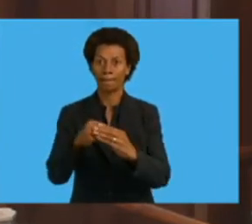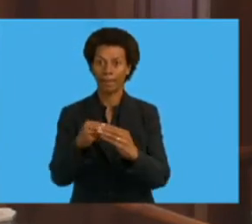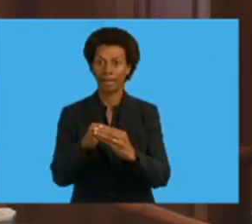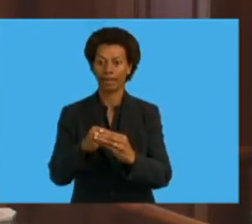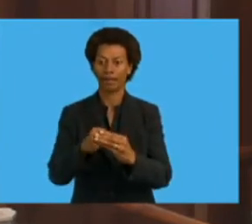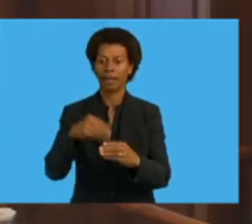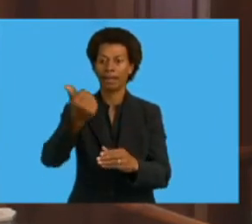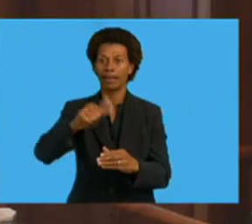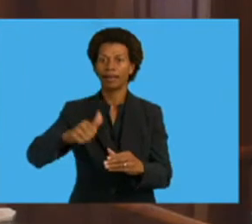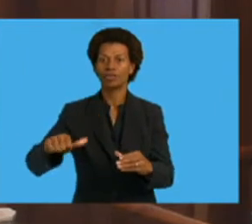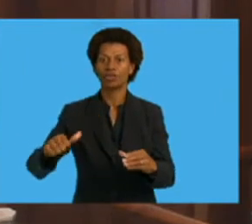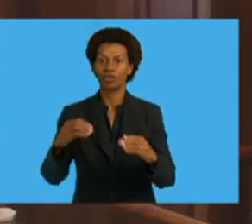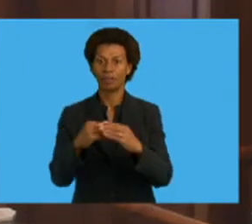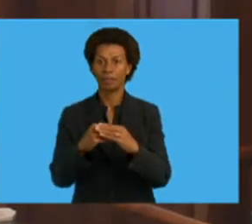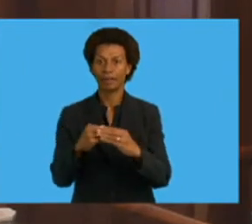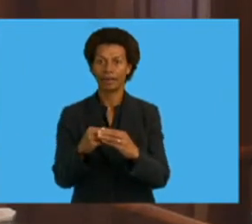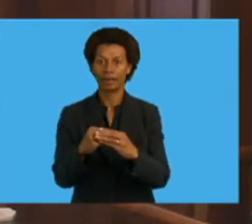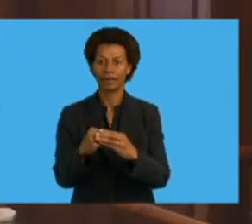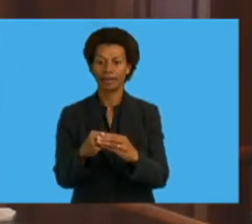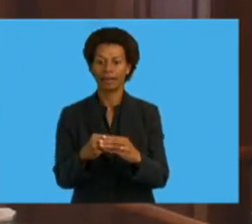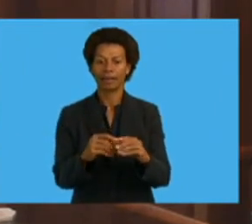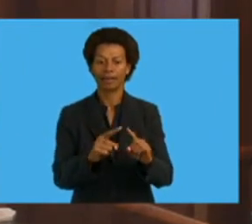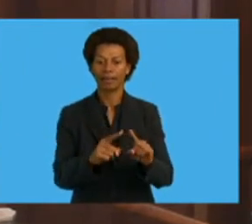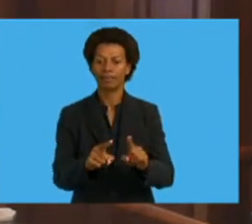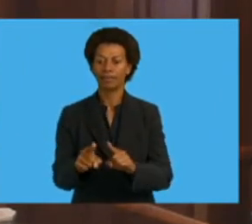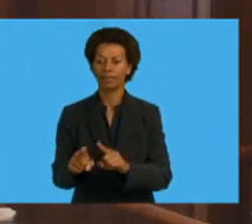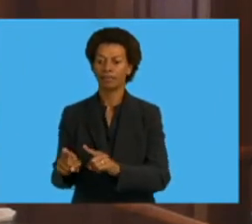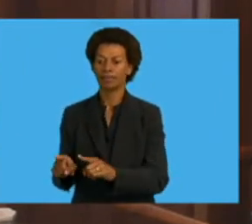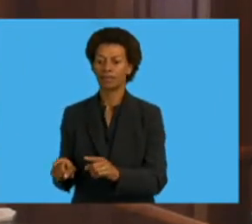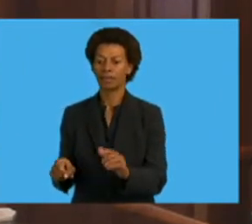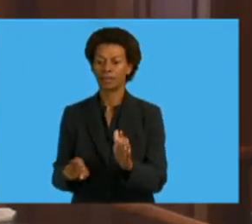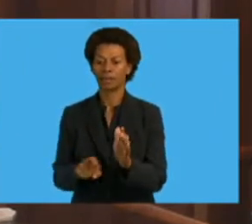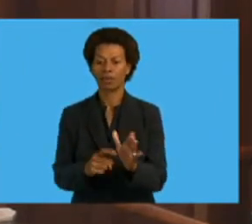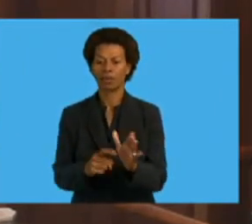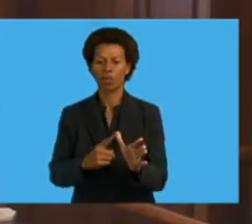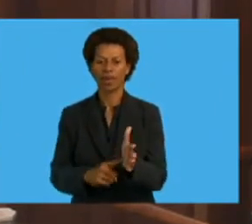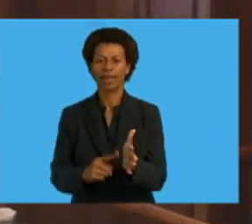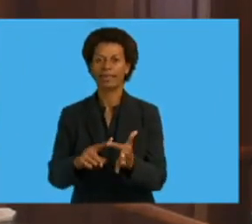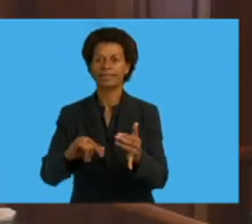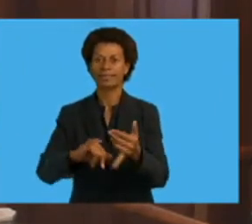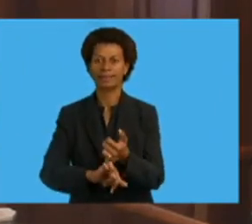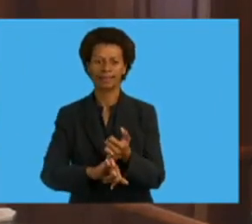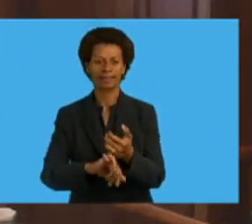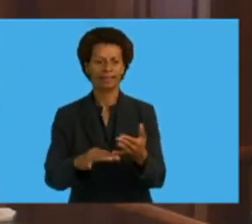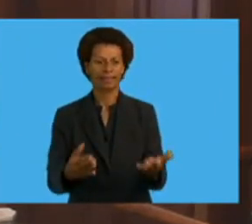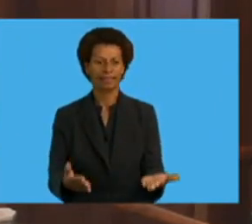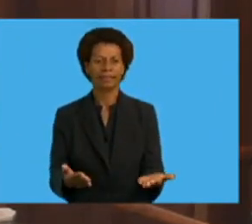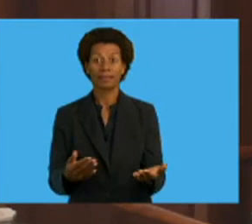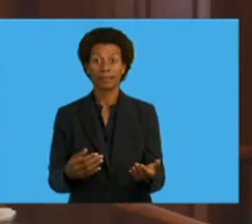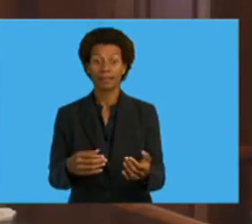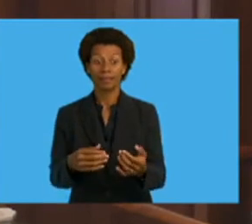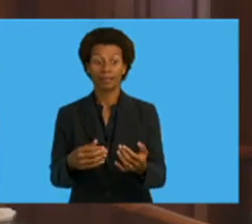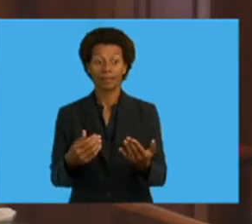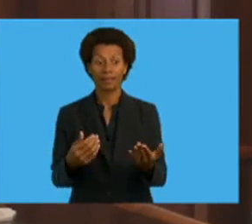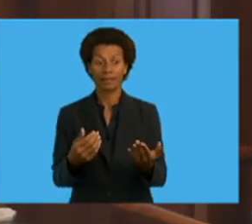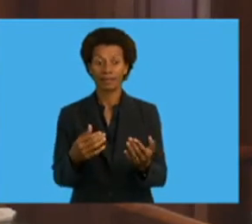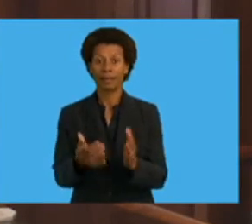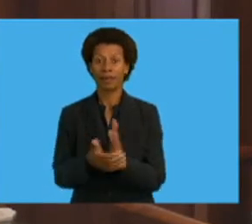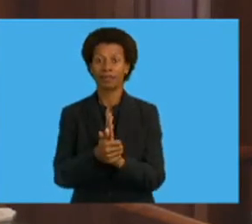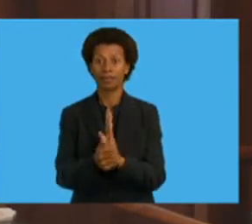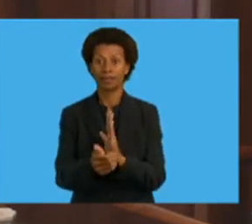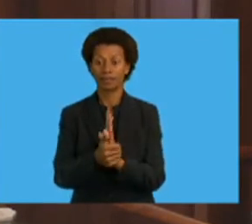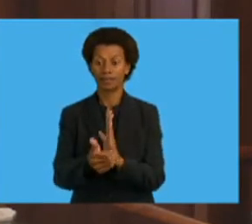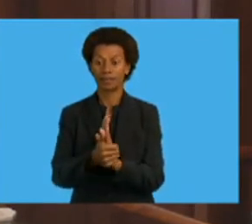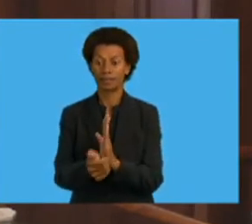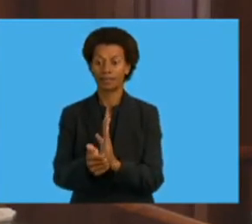Bank, and the ratings agency Moody's. These are, Madam Speaker, experts in such